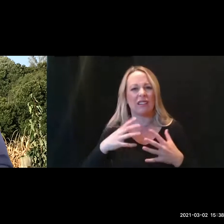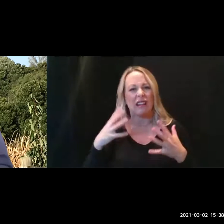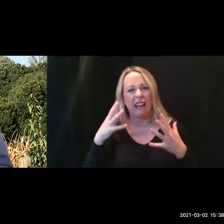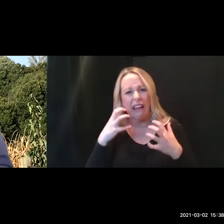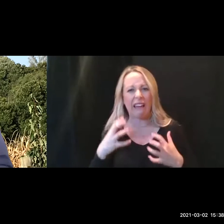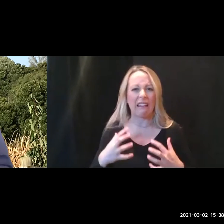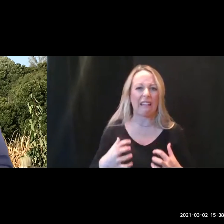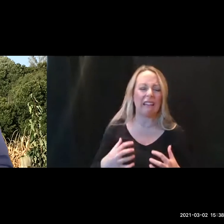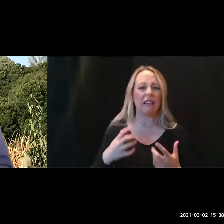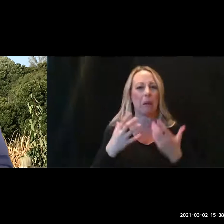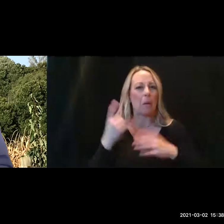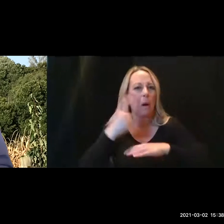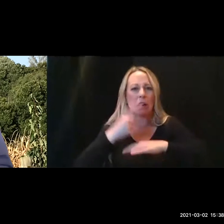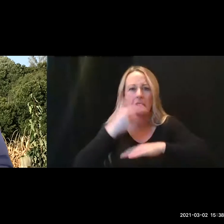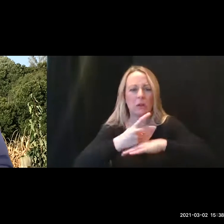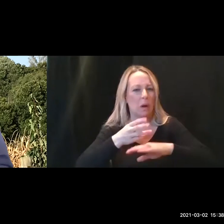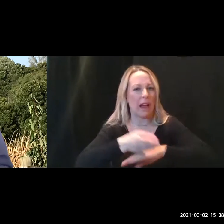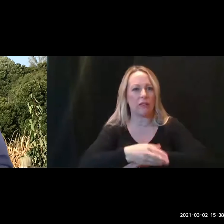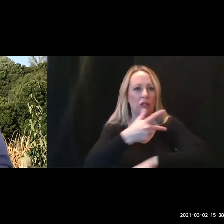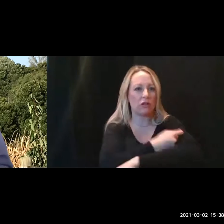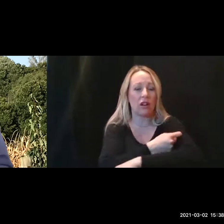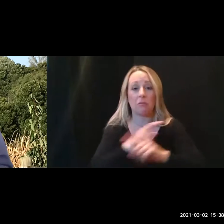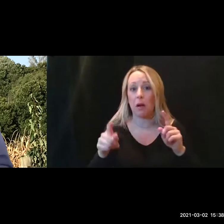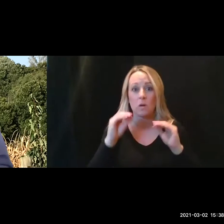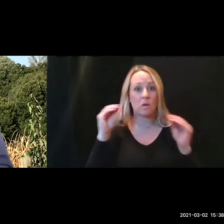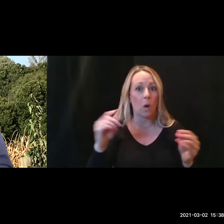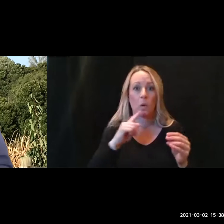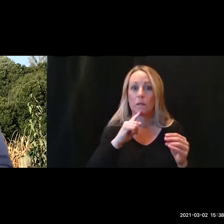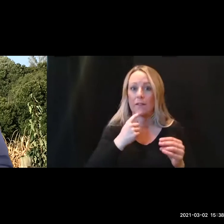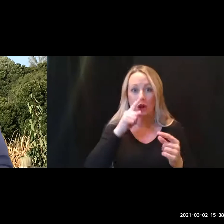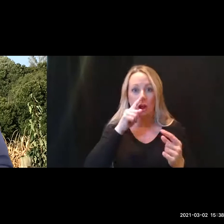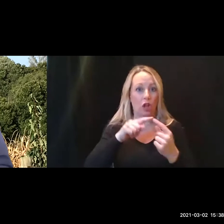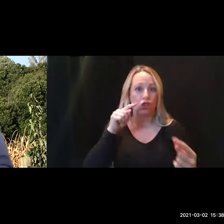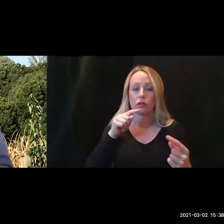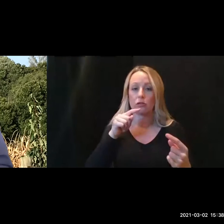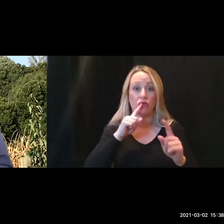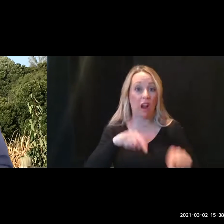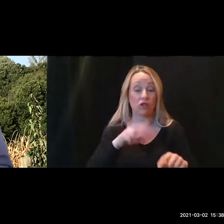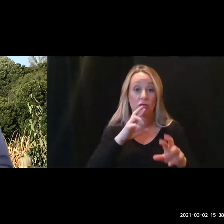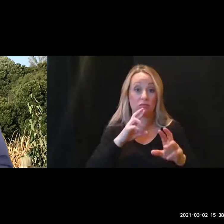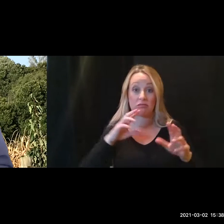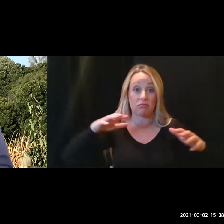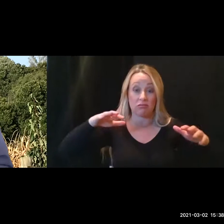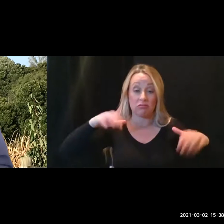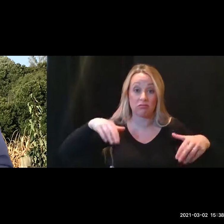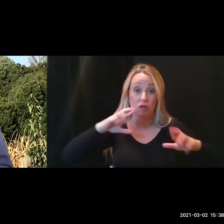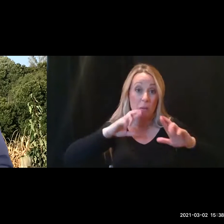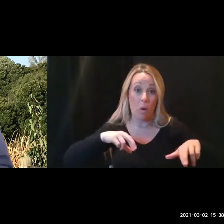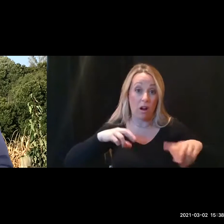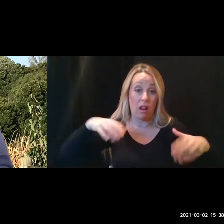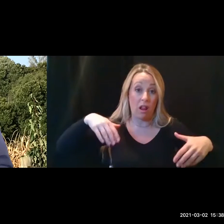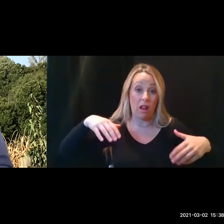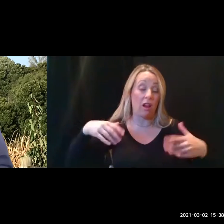the shot. Interesting, no severe allergic reactions were reported in the large